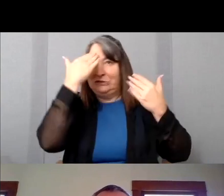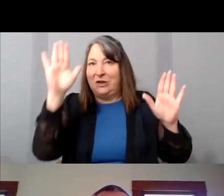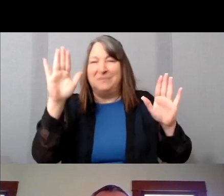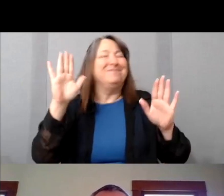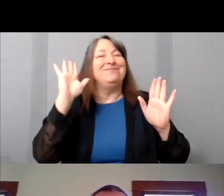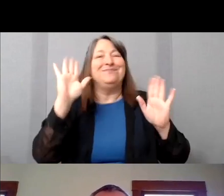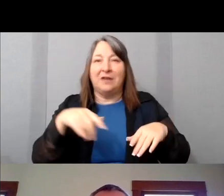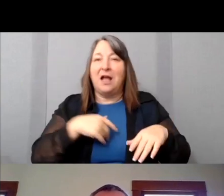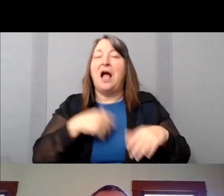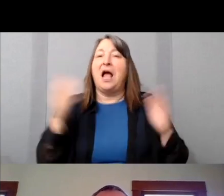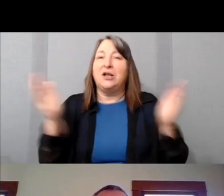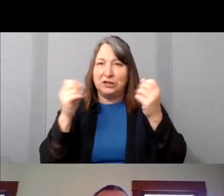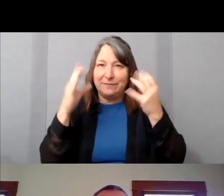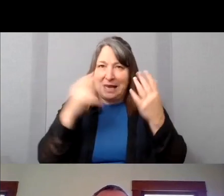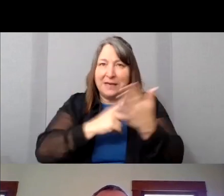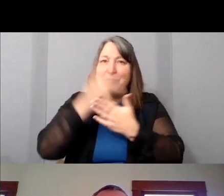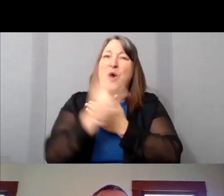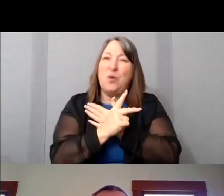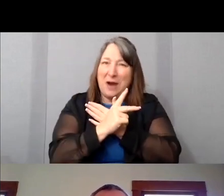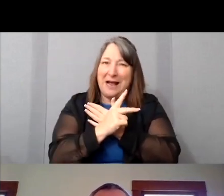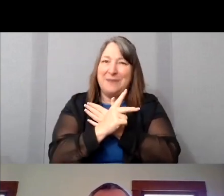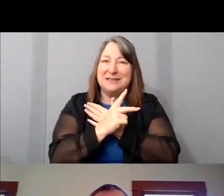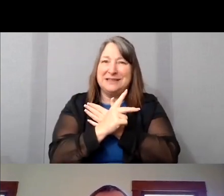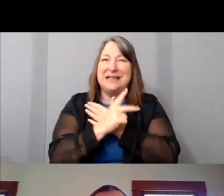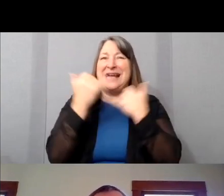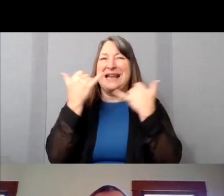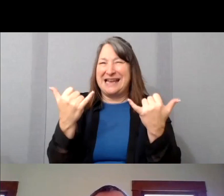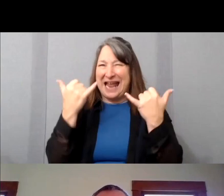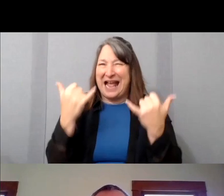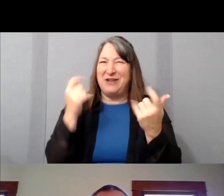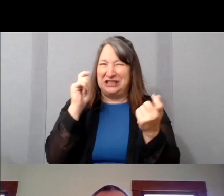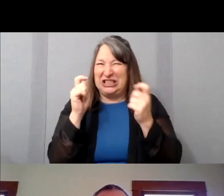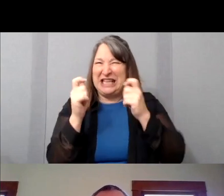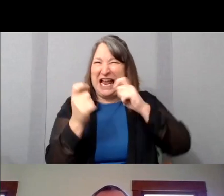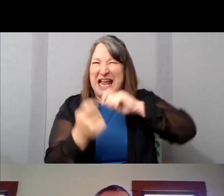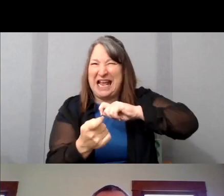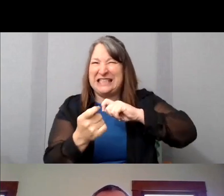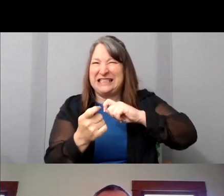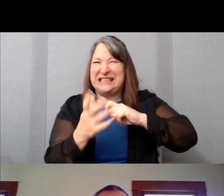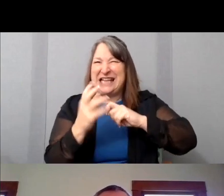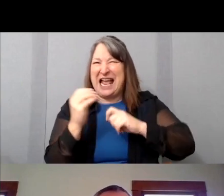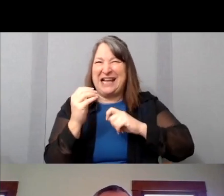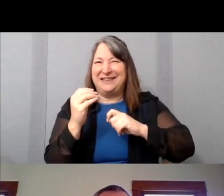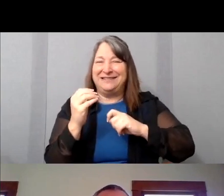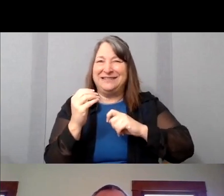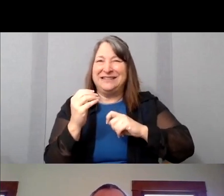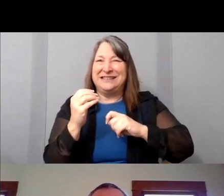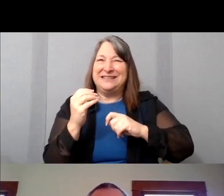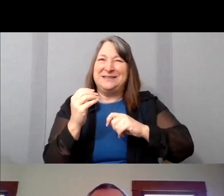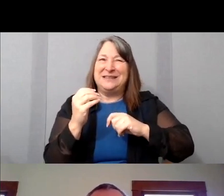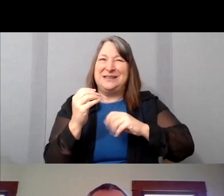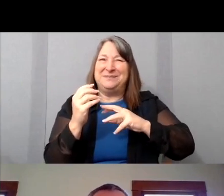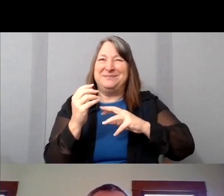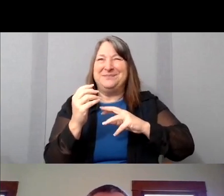lot of programs to maybe worry a little bit less about some of those predator safety concerns.